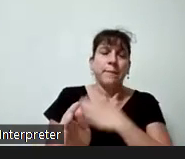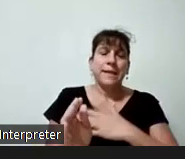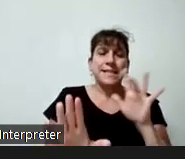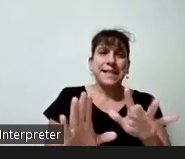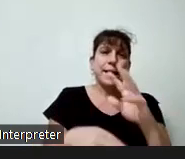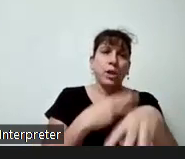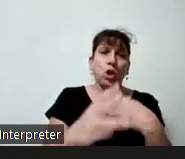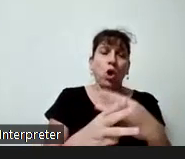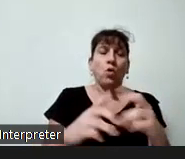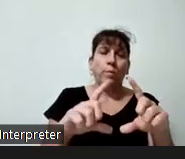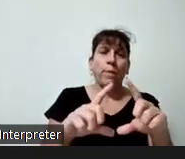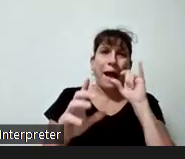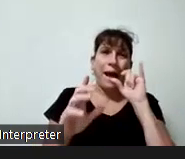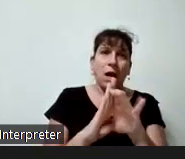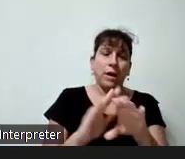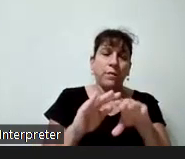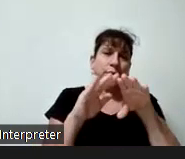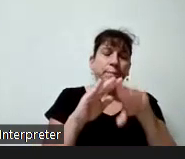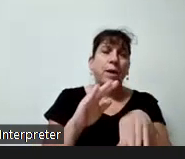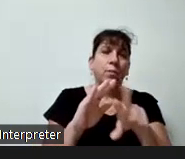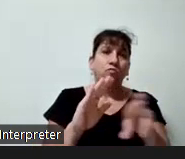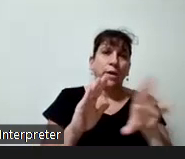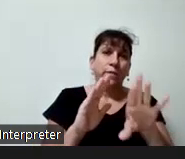icon towards the bottom right hand of your screen.